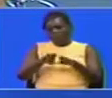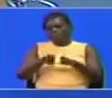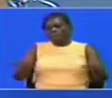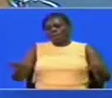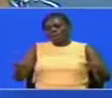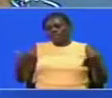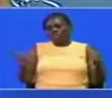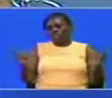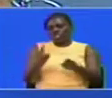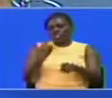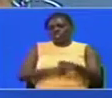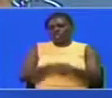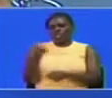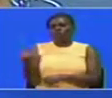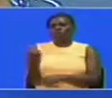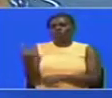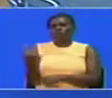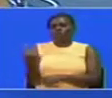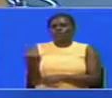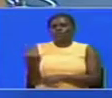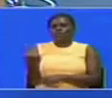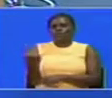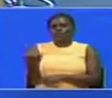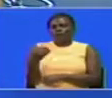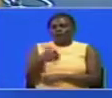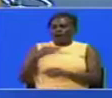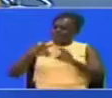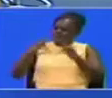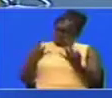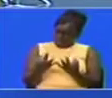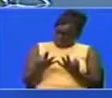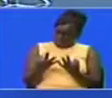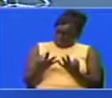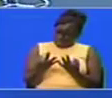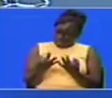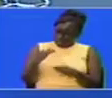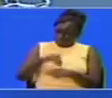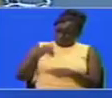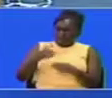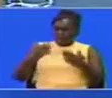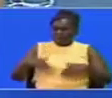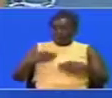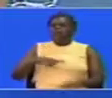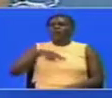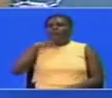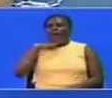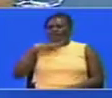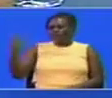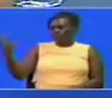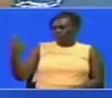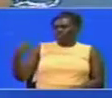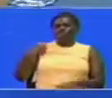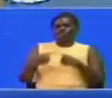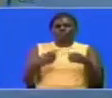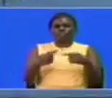solutions, short-term solutions, and what are we looking at? Because you have families who have been displaced, you have people losing their lives as well. Stay with KTN Prime.